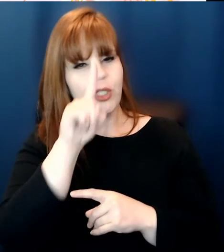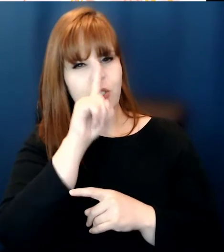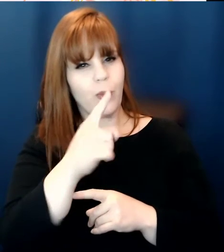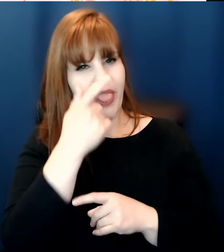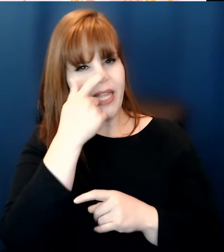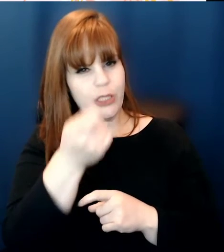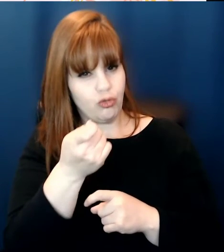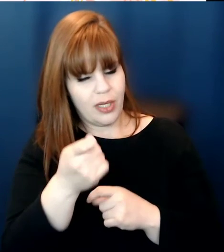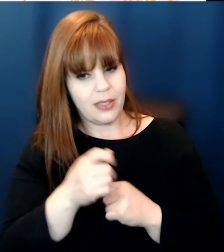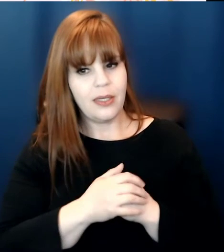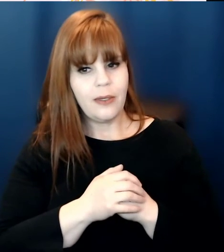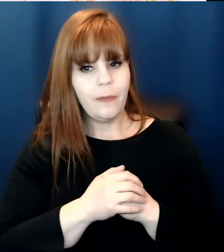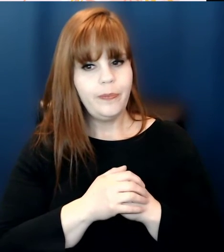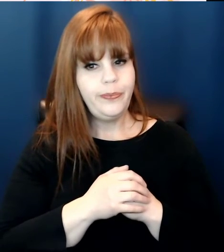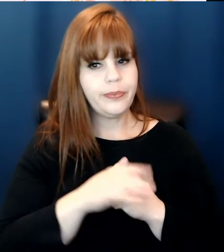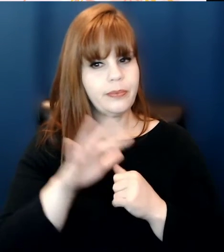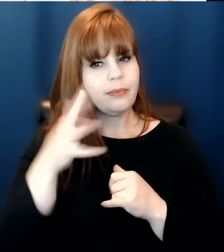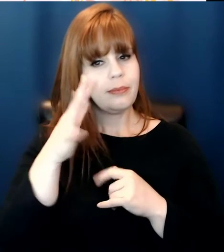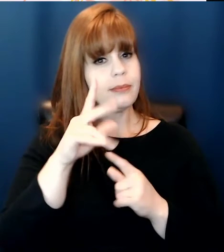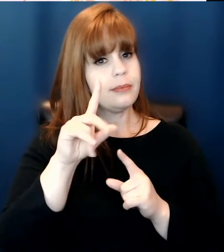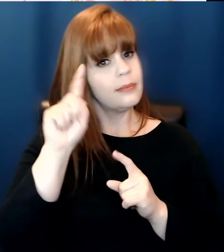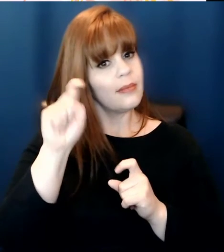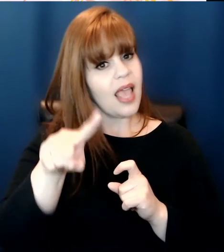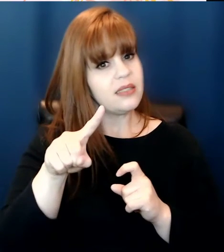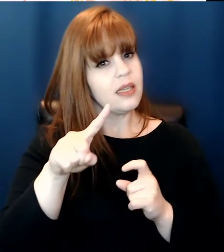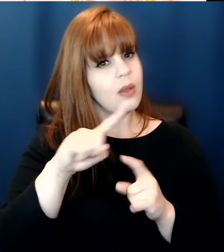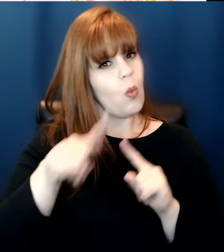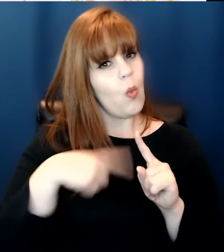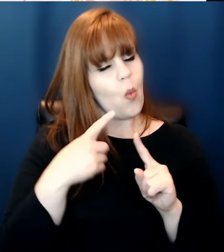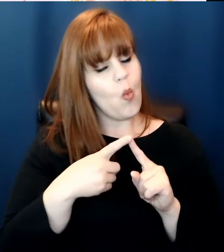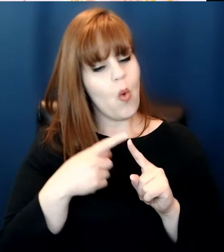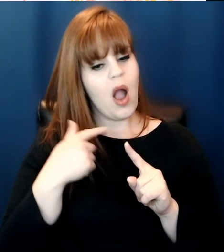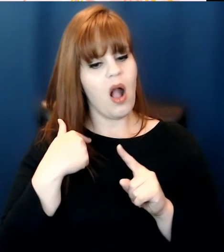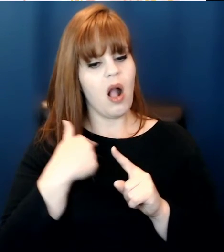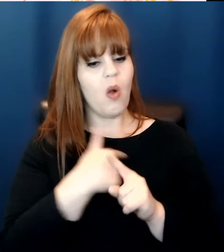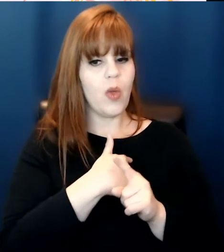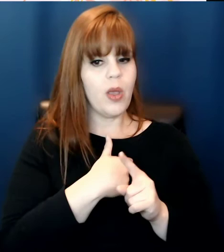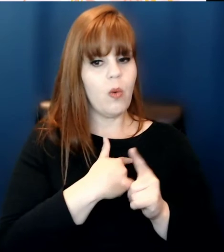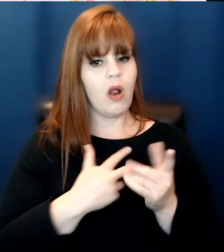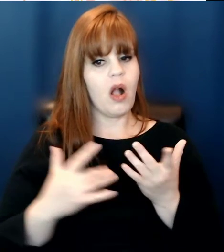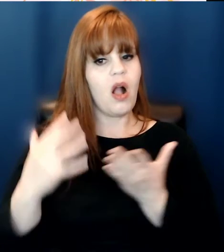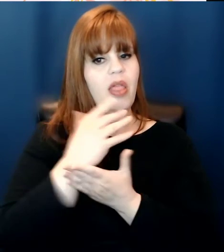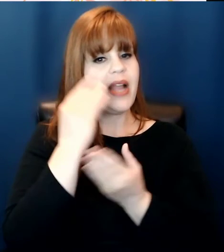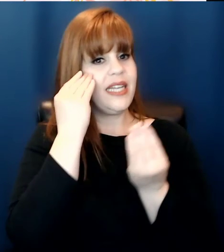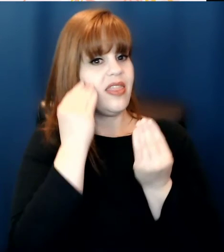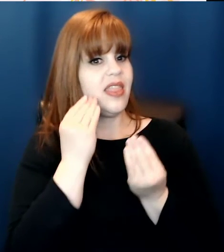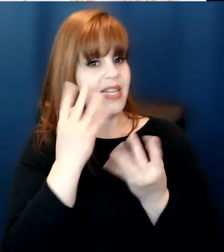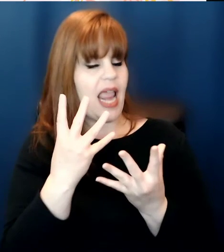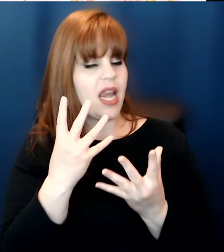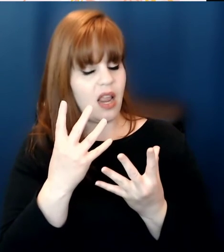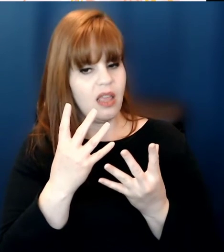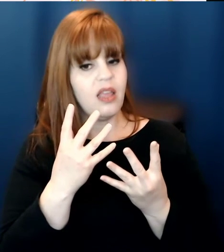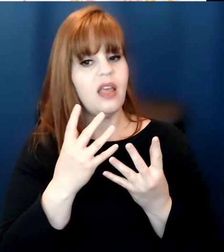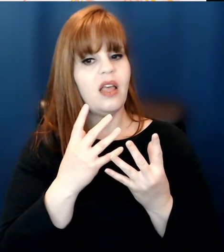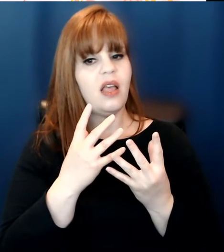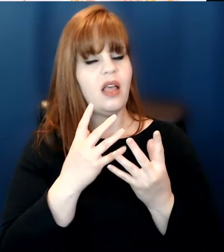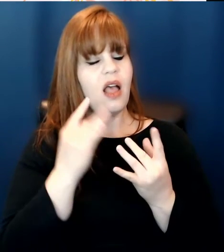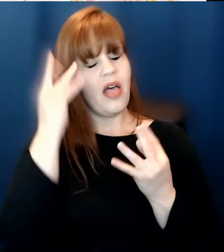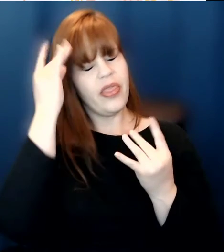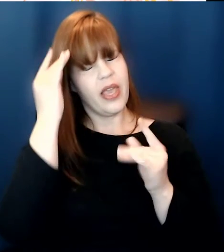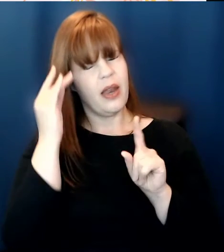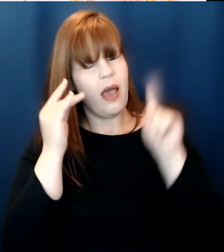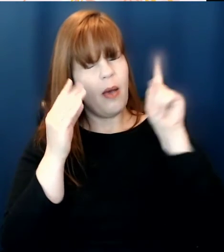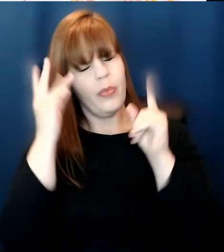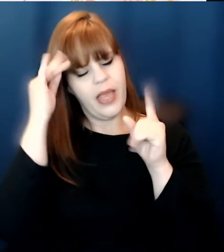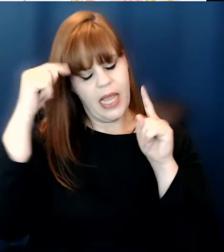interesting, because it's kind of asking, when we were collecting the data of us thinking up and